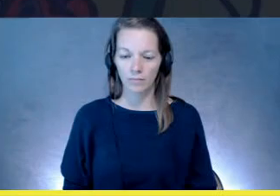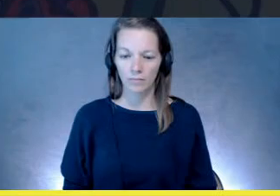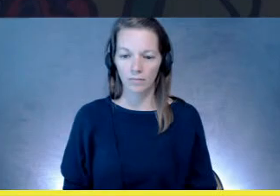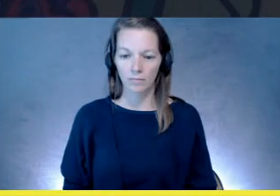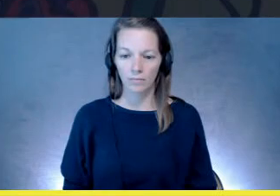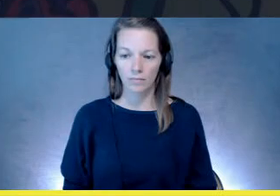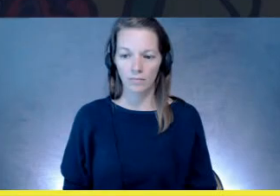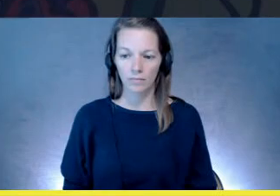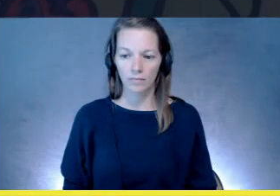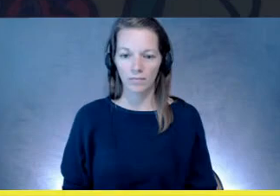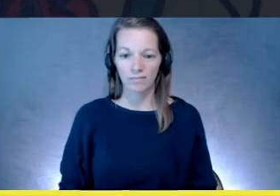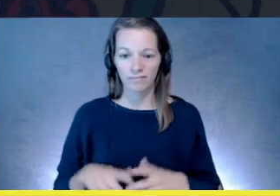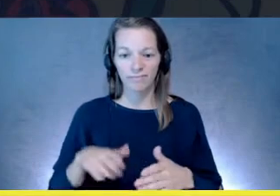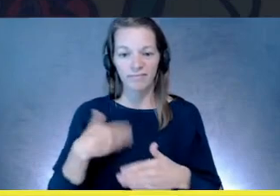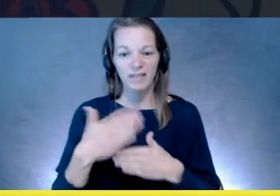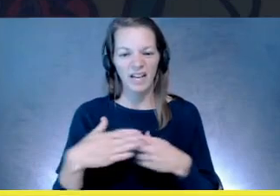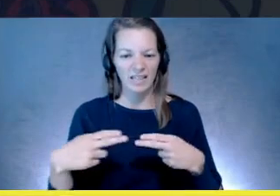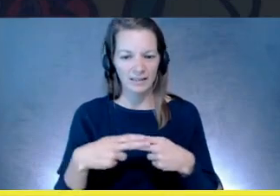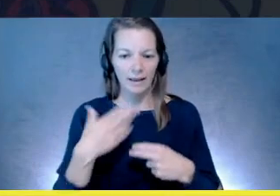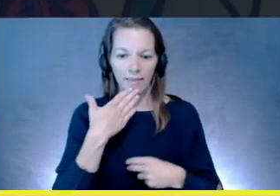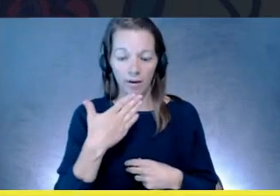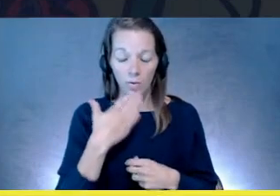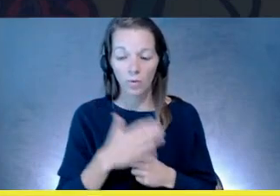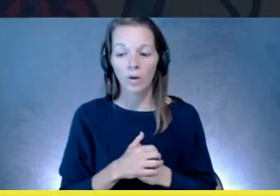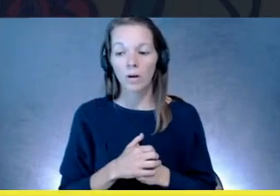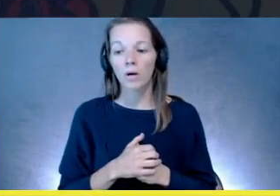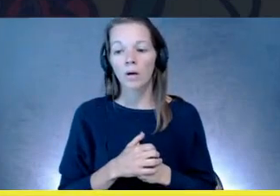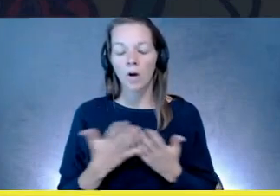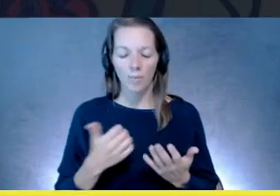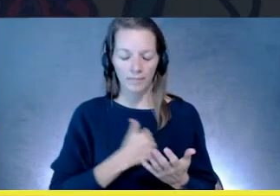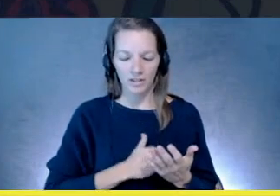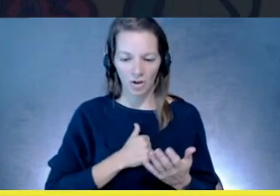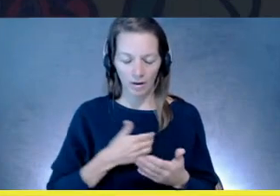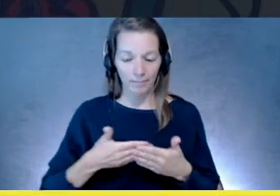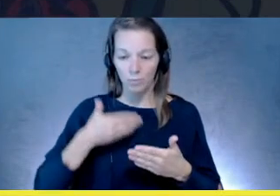Next slide, please. Thank you. Oh, sorry, previous slide.